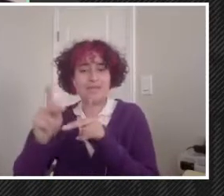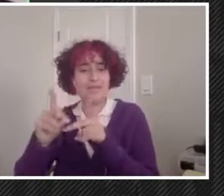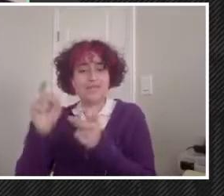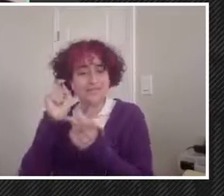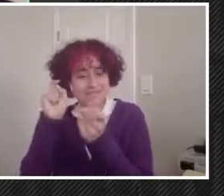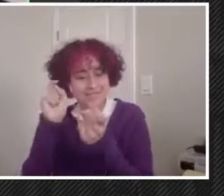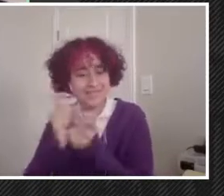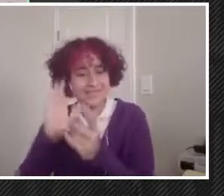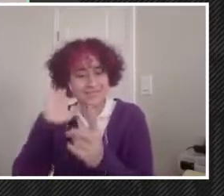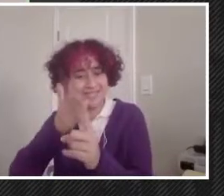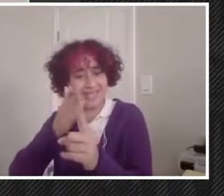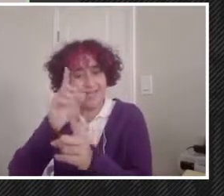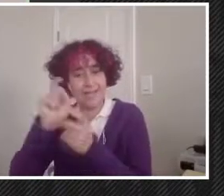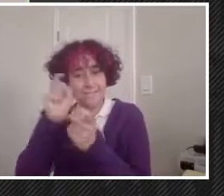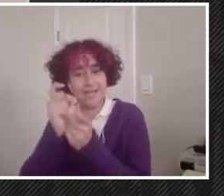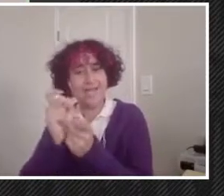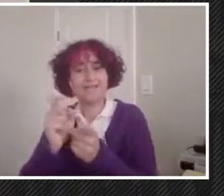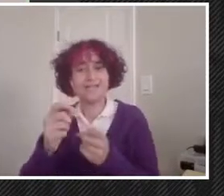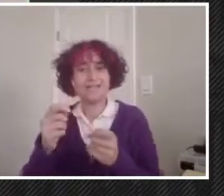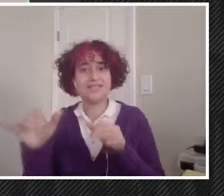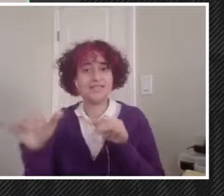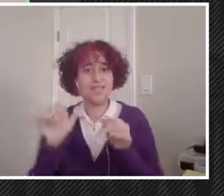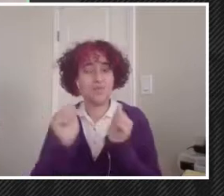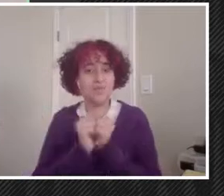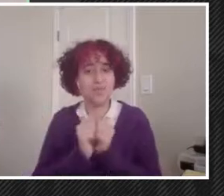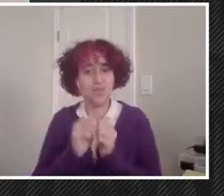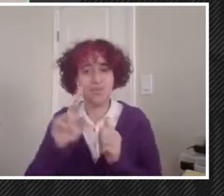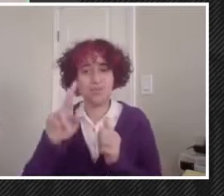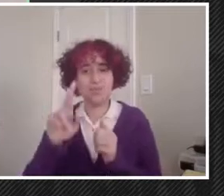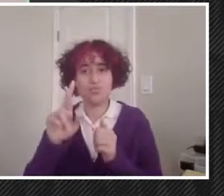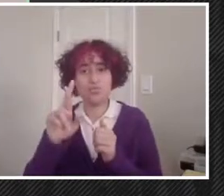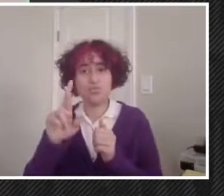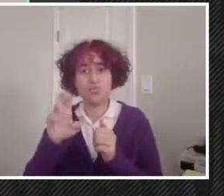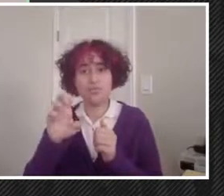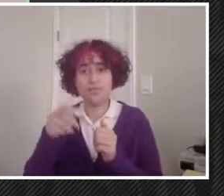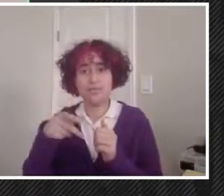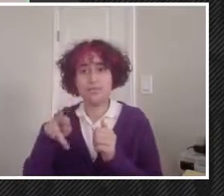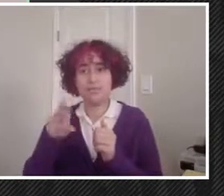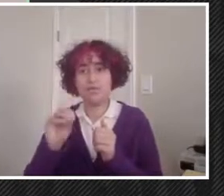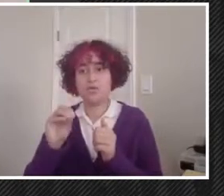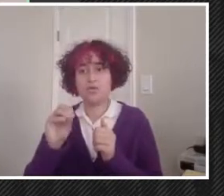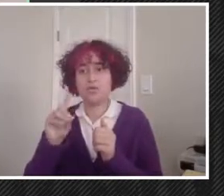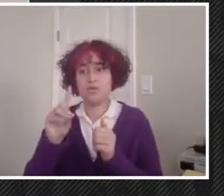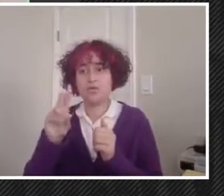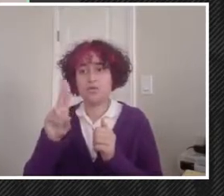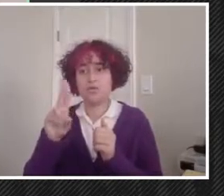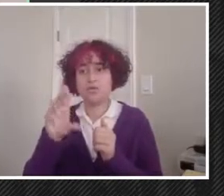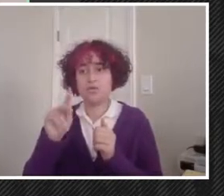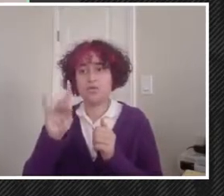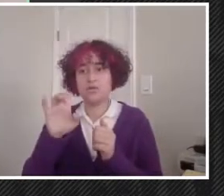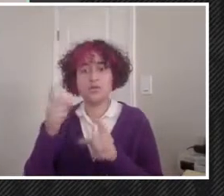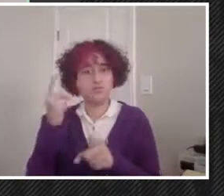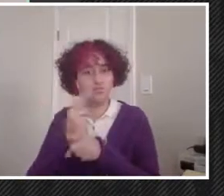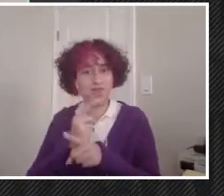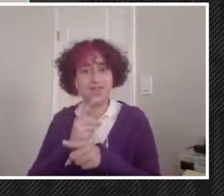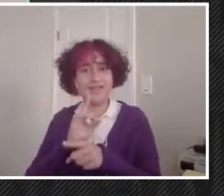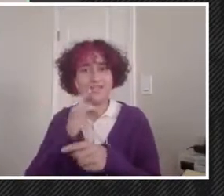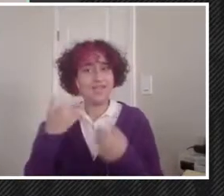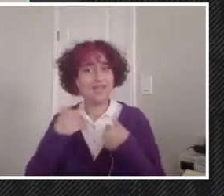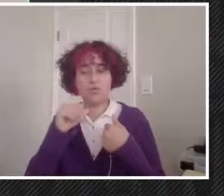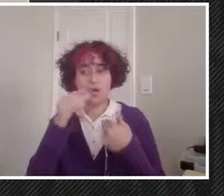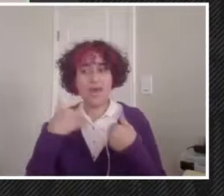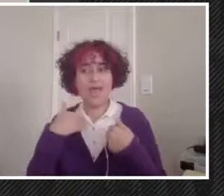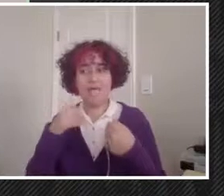reproductive rights wins if we don't have women at the front of that. So I think the less